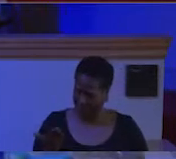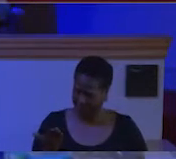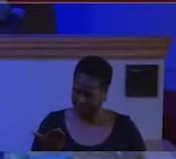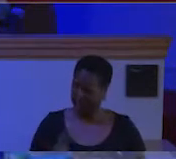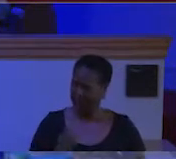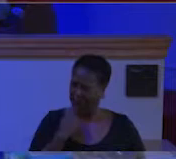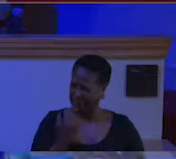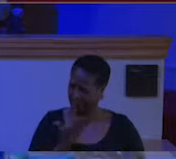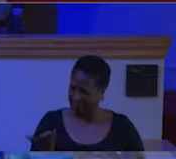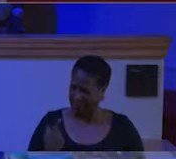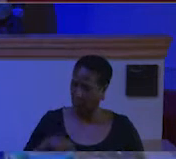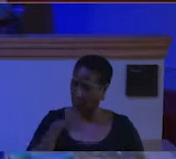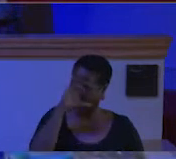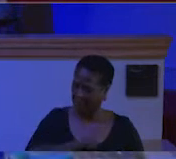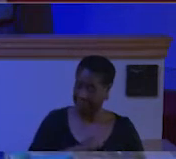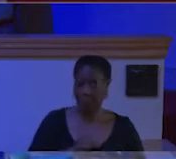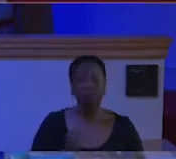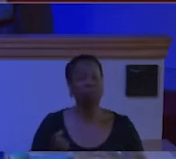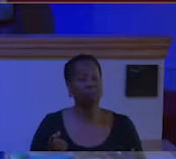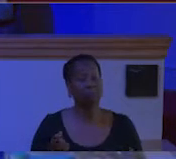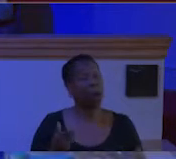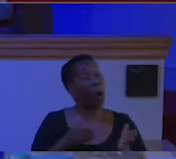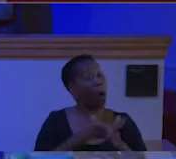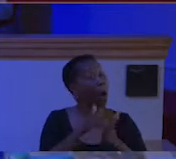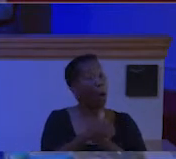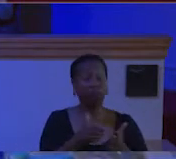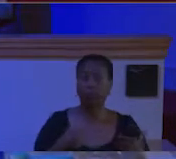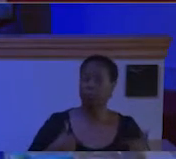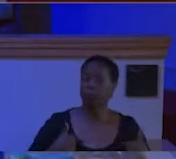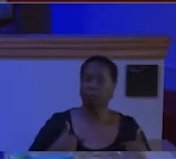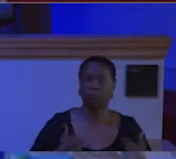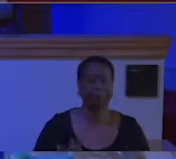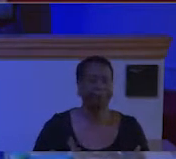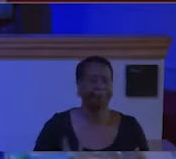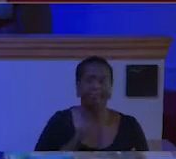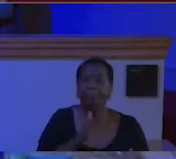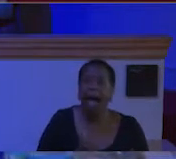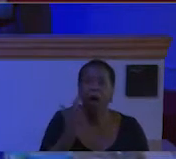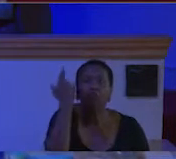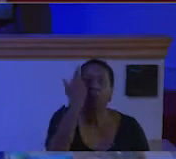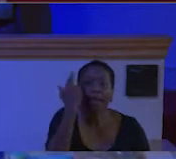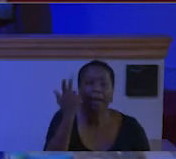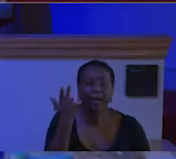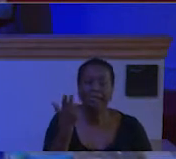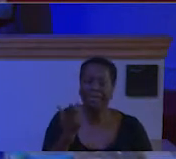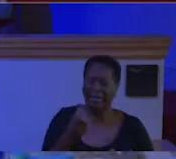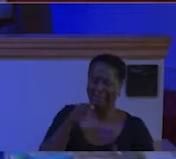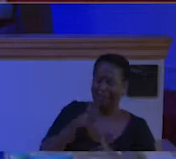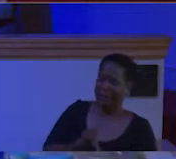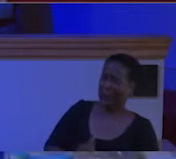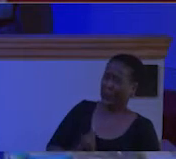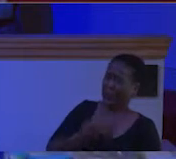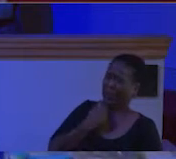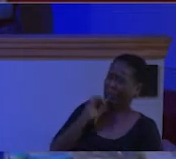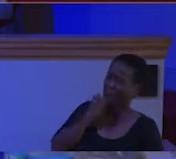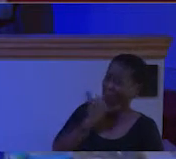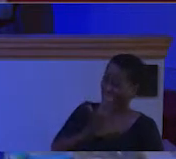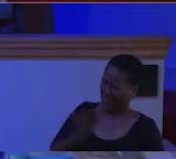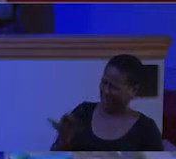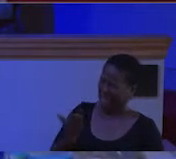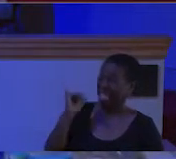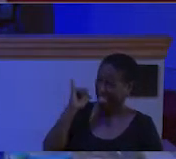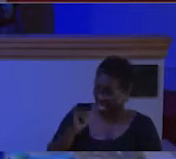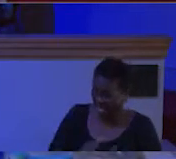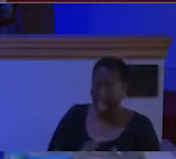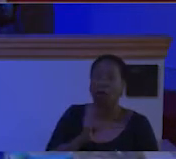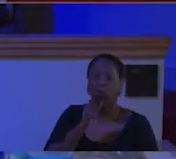And often we don't realize that it is the bitter herbs that often bring out